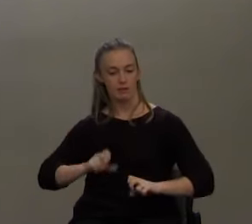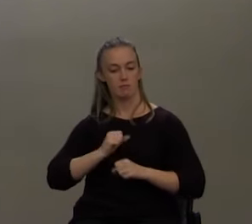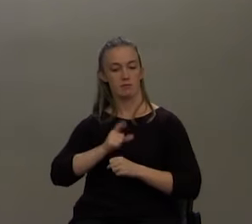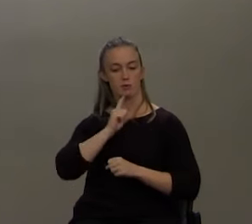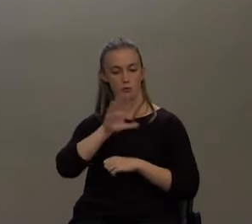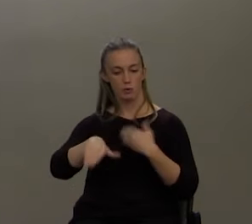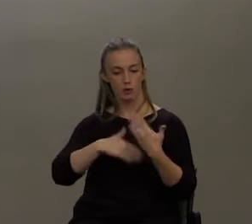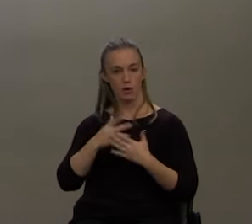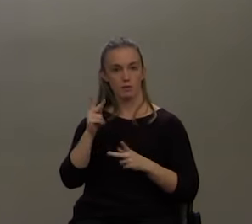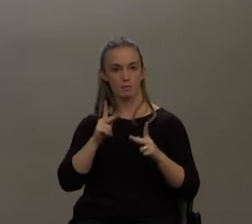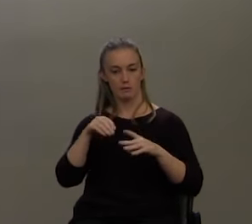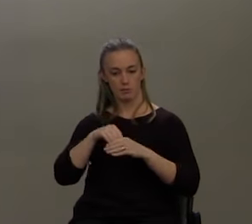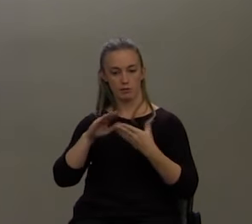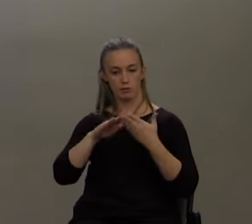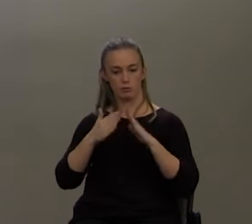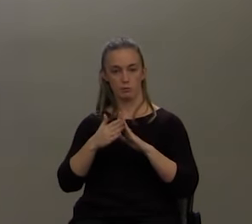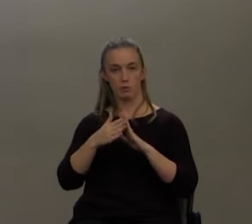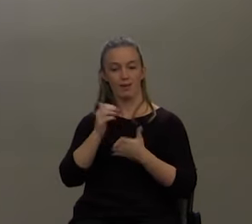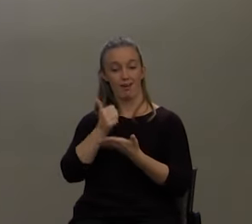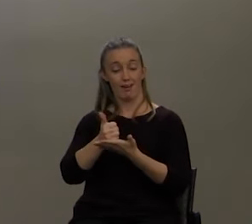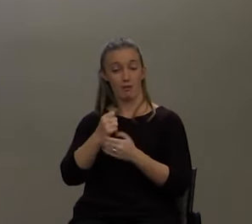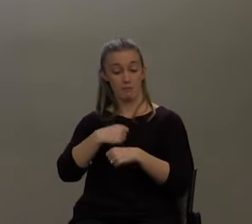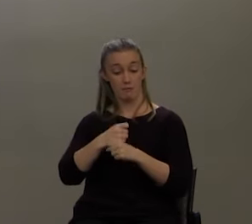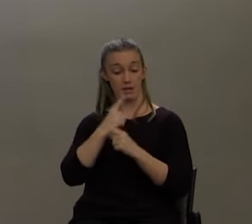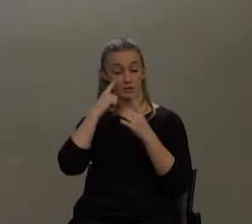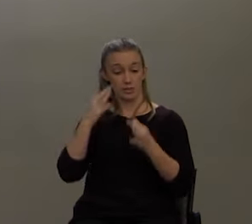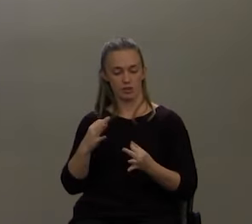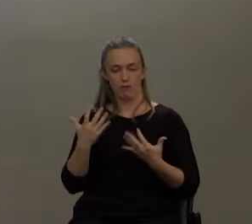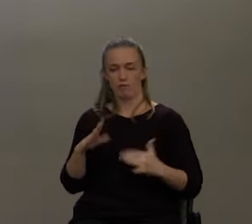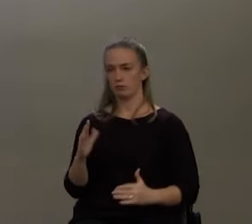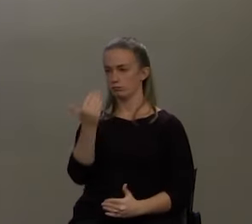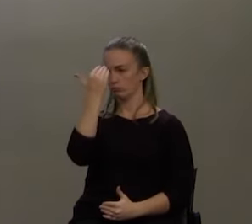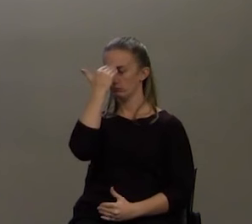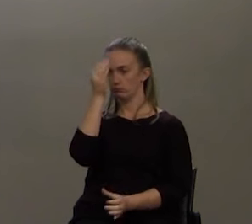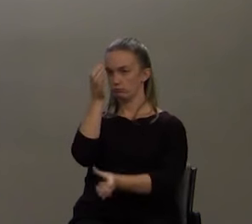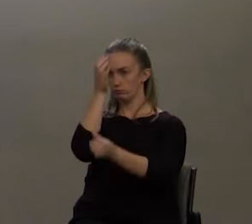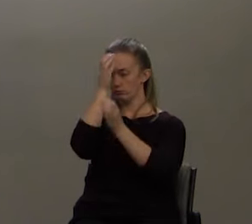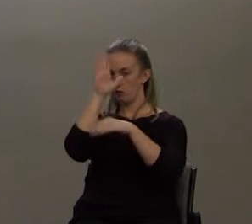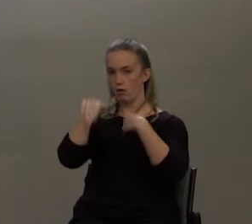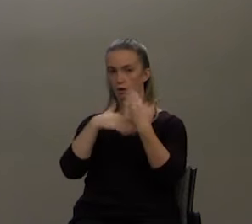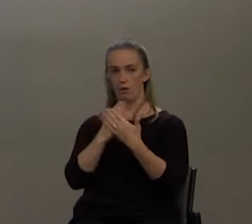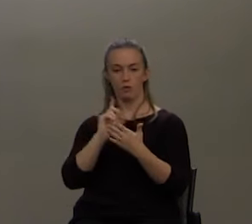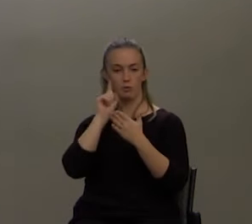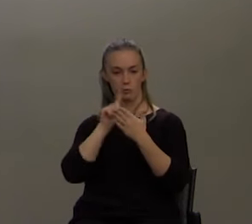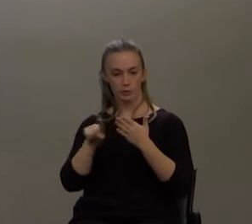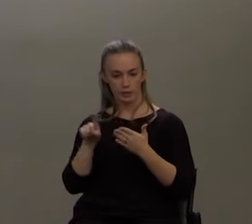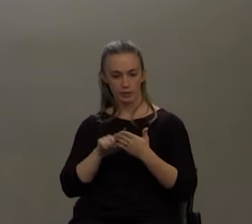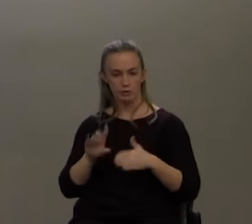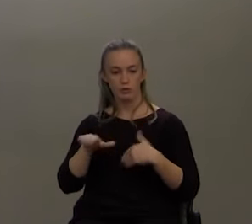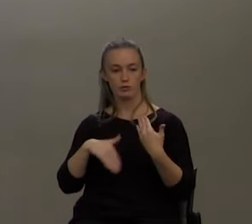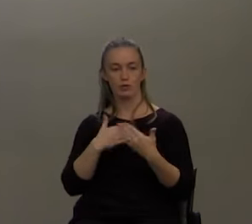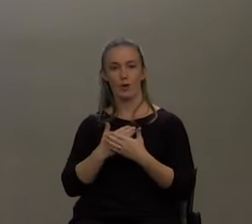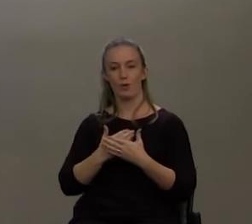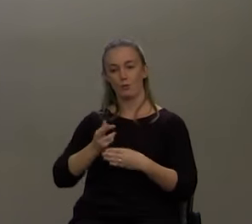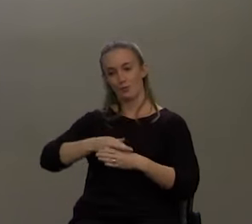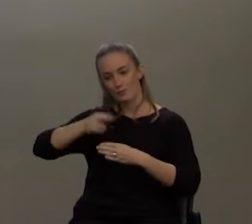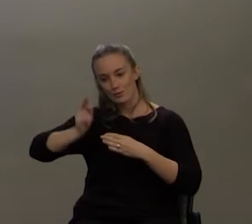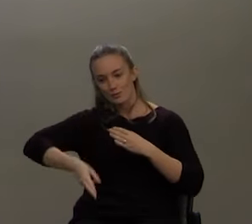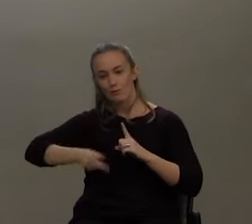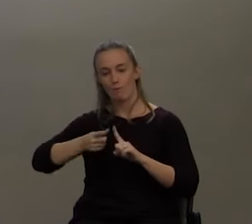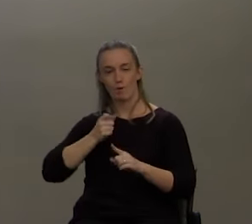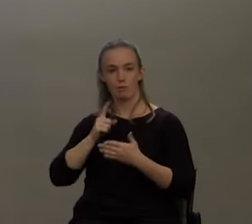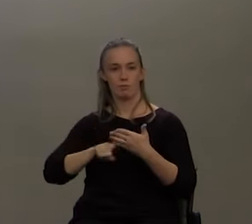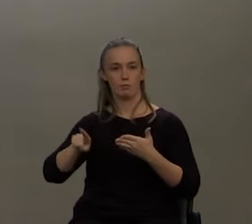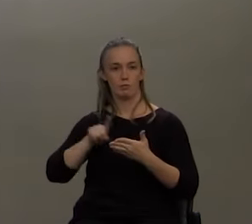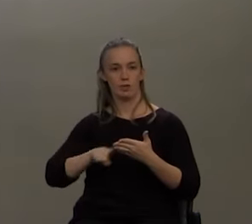decision makers within the community are just as versed in the findings and the ramifications of those findings in